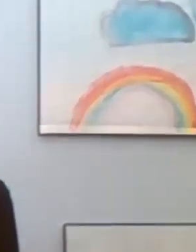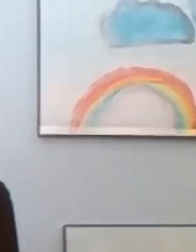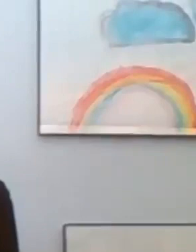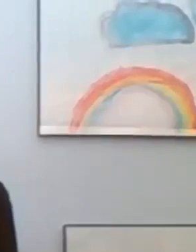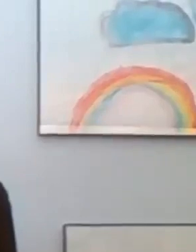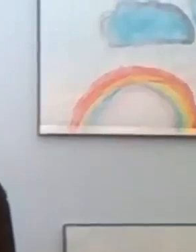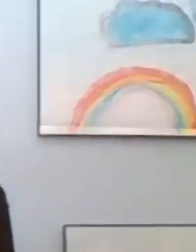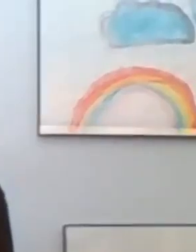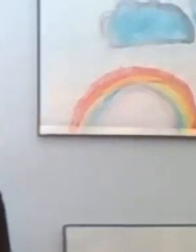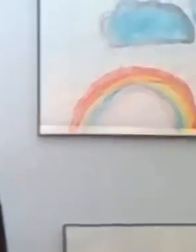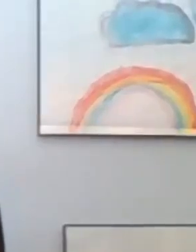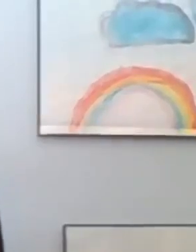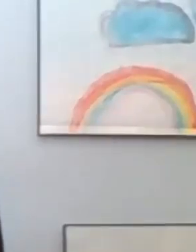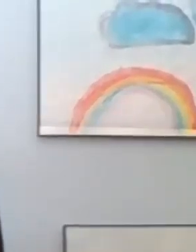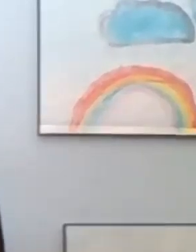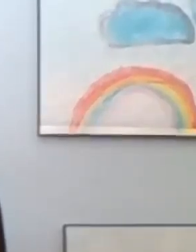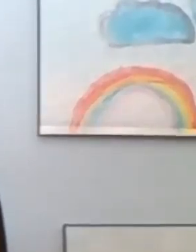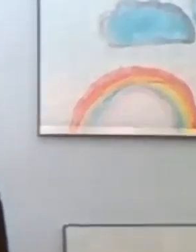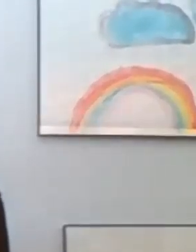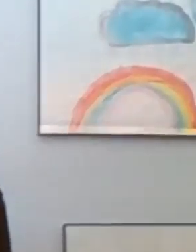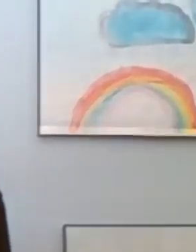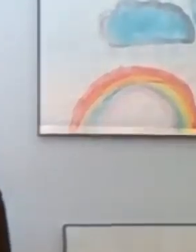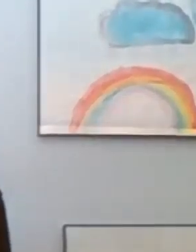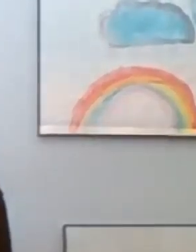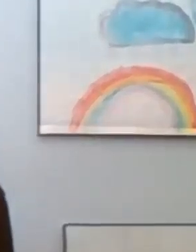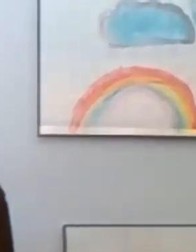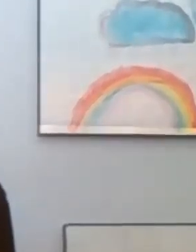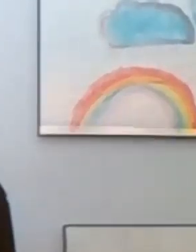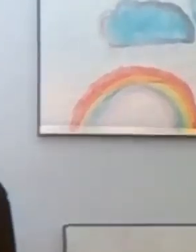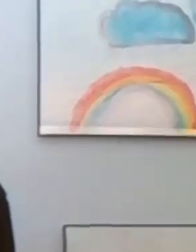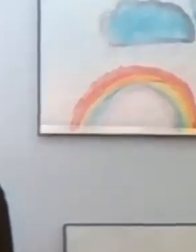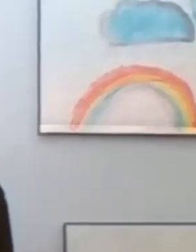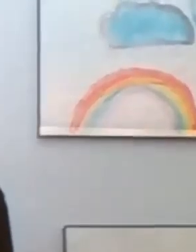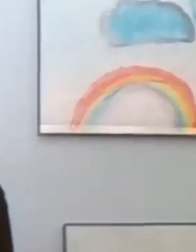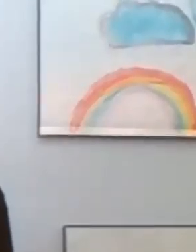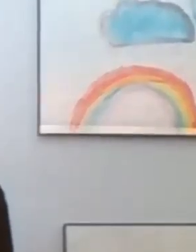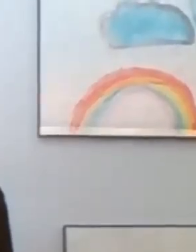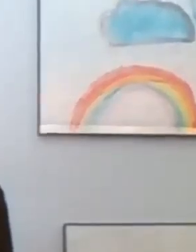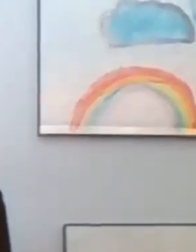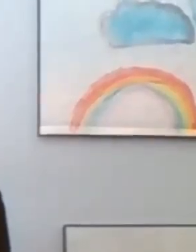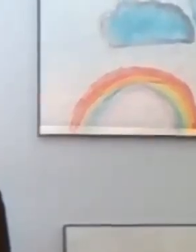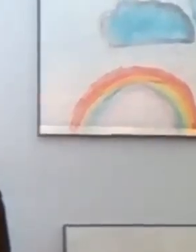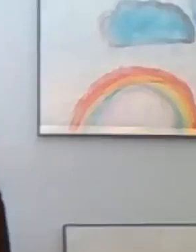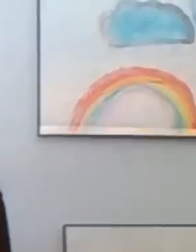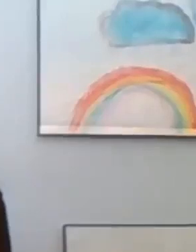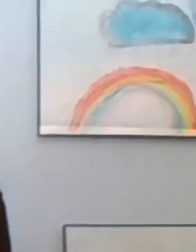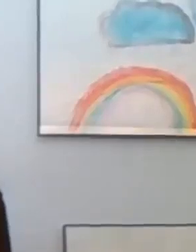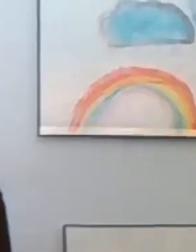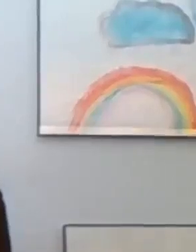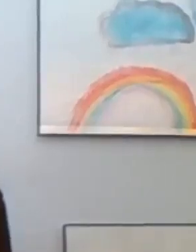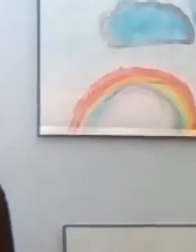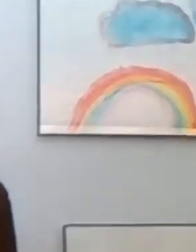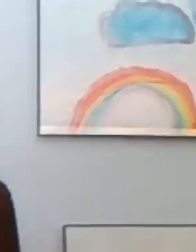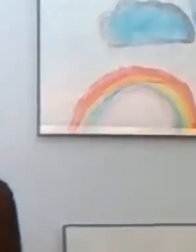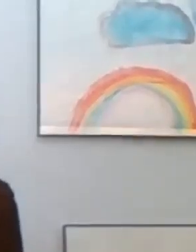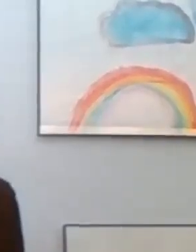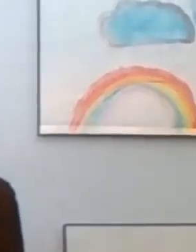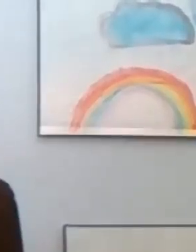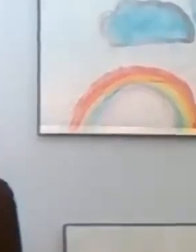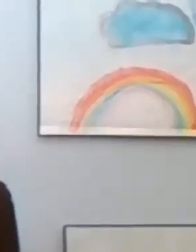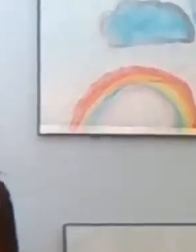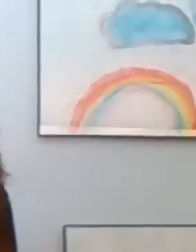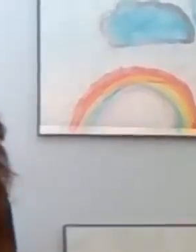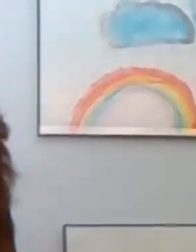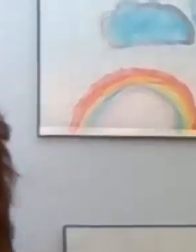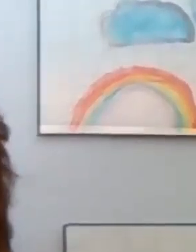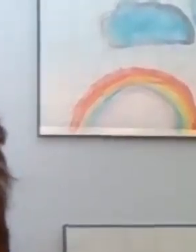Stock of Rural Mental Health. My name is Olga Roback, and I am the Public Information Officer for the Colorado Department of Agriculture. I